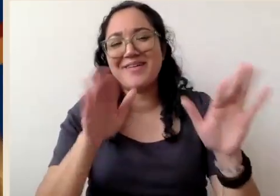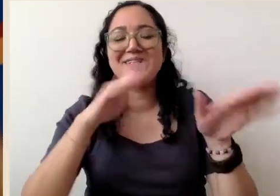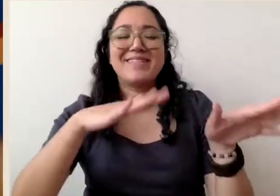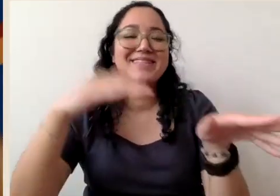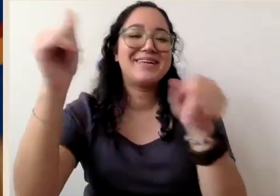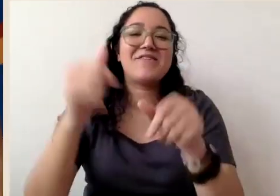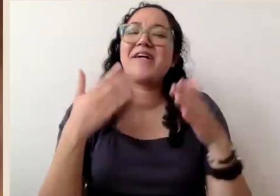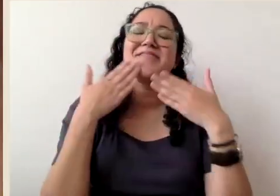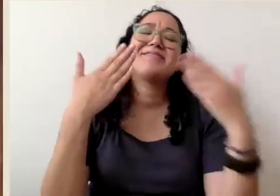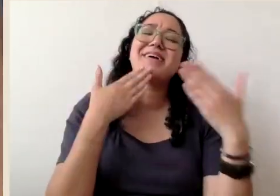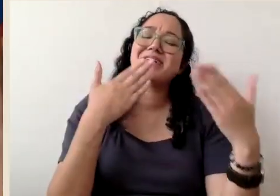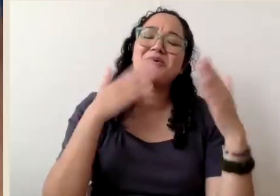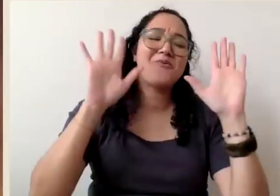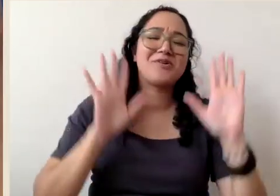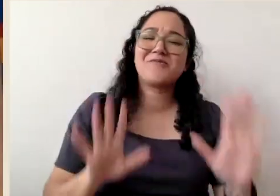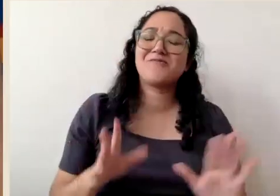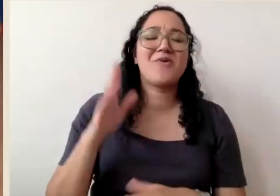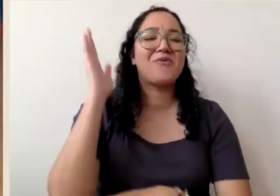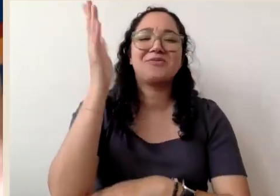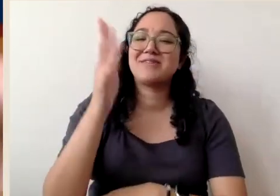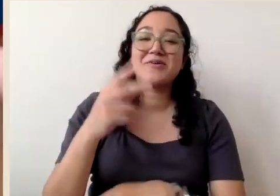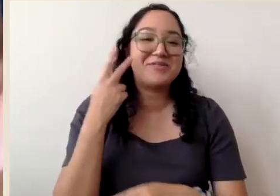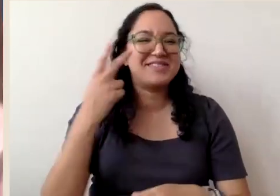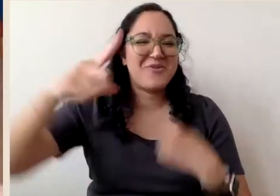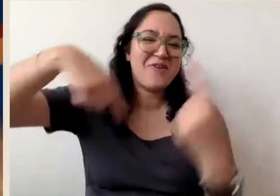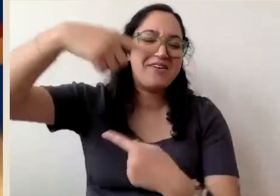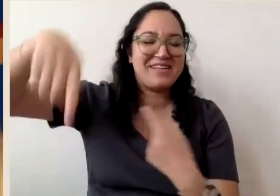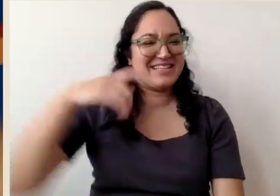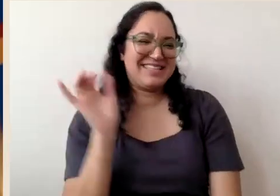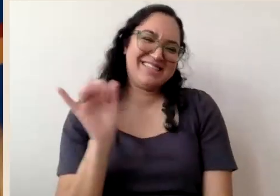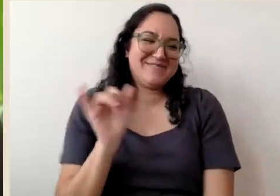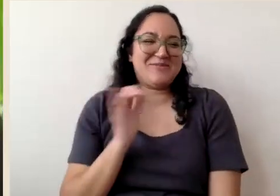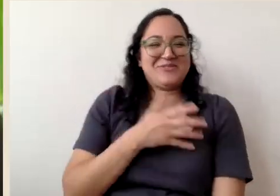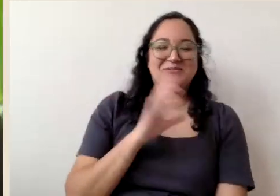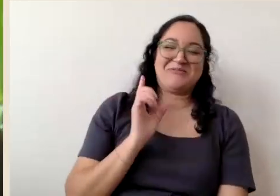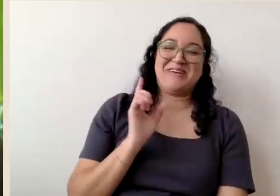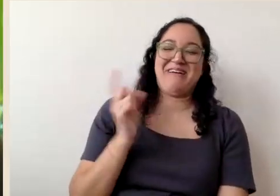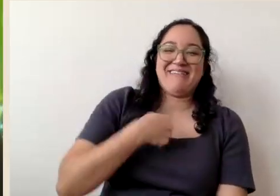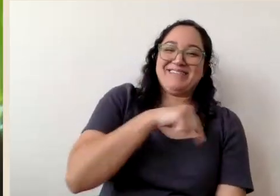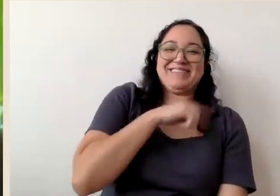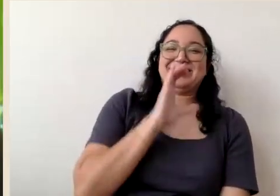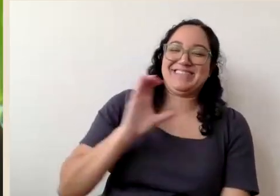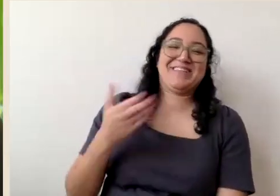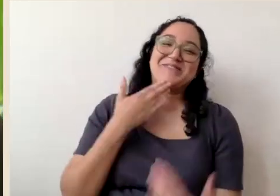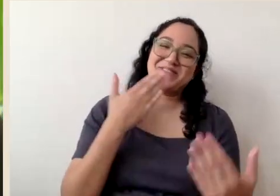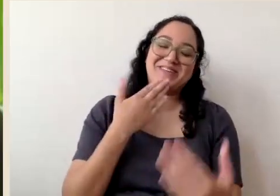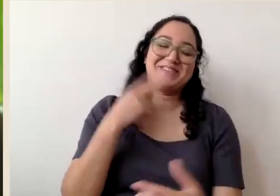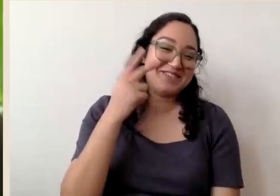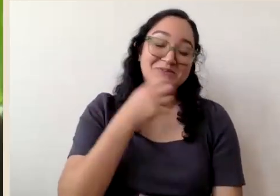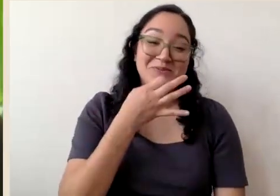Fantastic webinar. We'll see you around. You're kind of like one of us here at CCC. So we'll see you soon. Thank you,